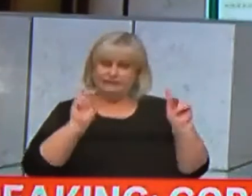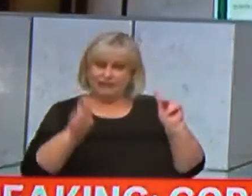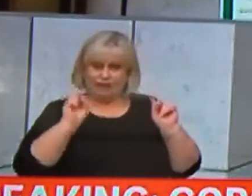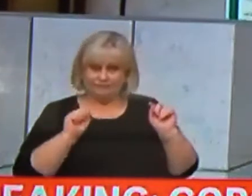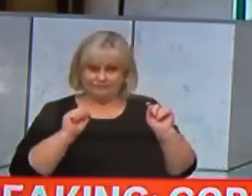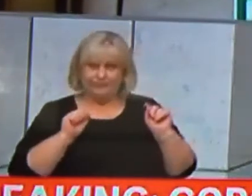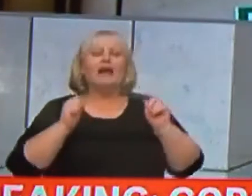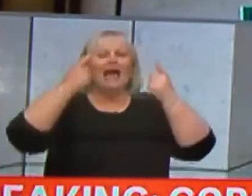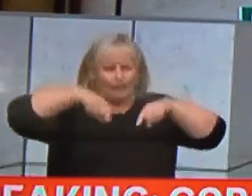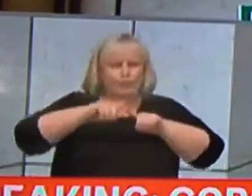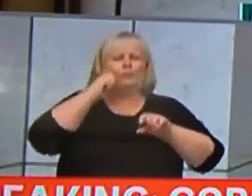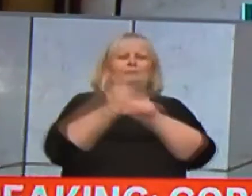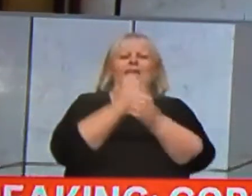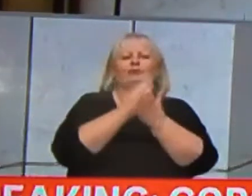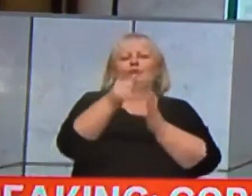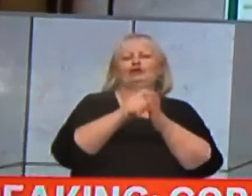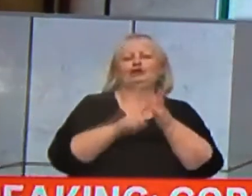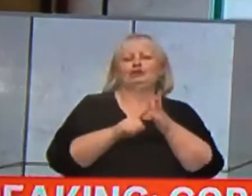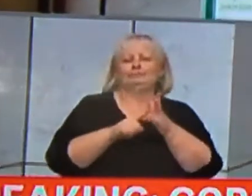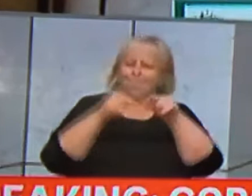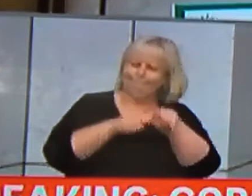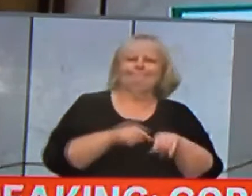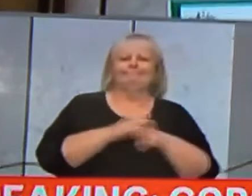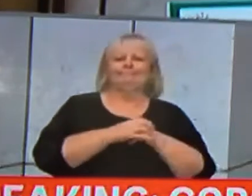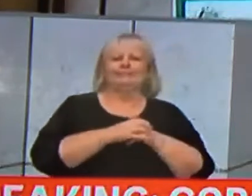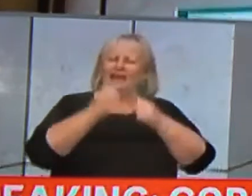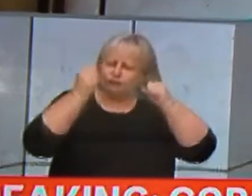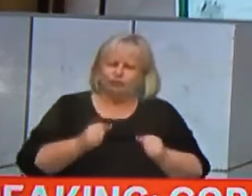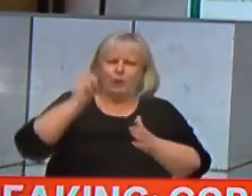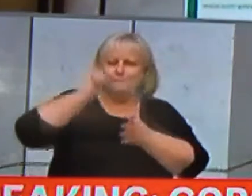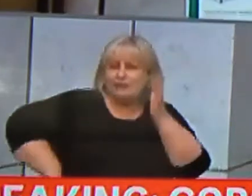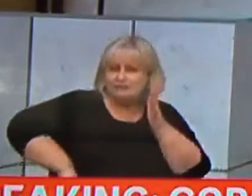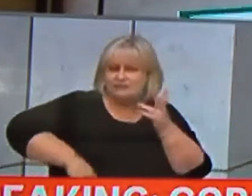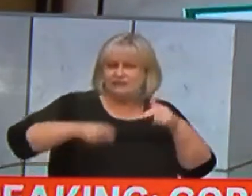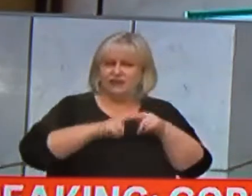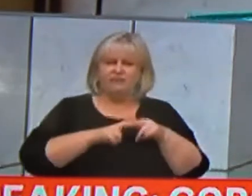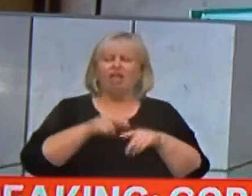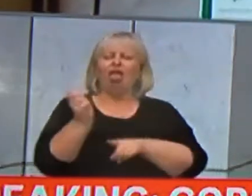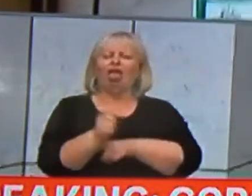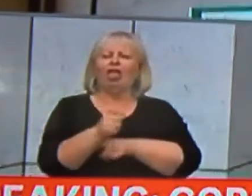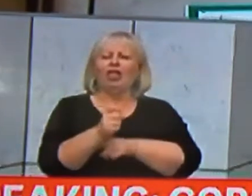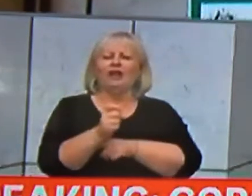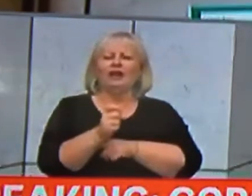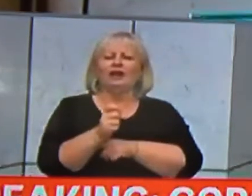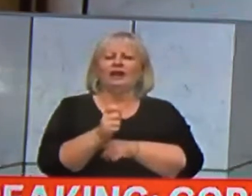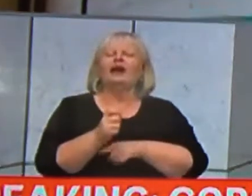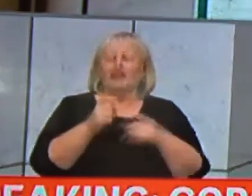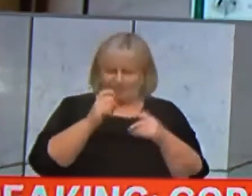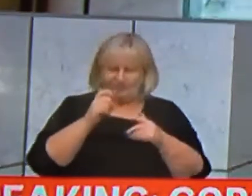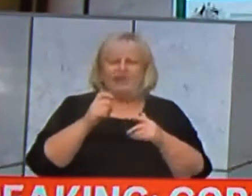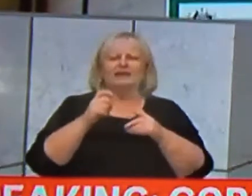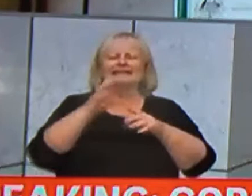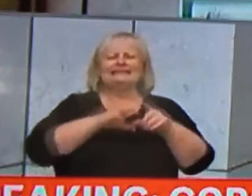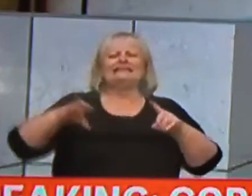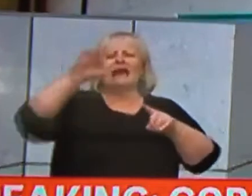governments are going to make sure you do. And there are strong penalties for those who don't comply with this, and those states and territories